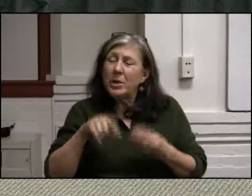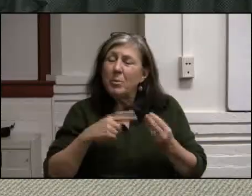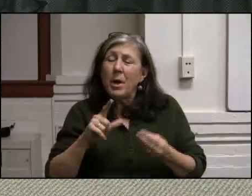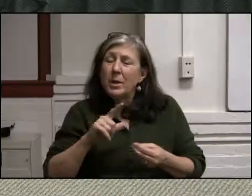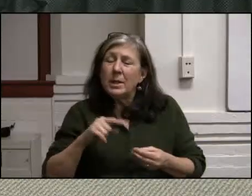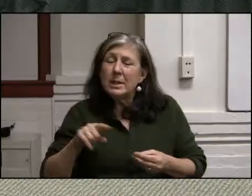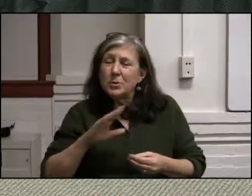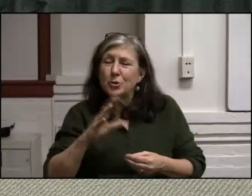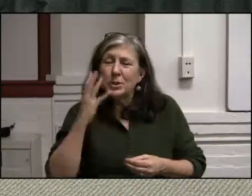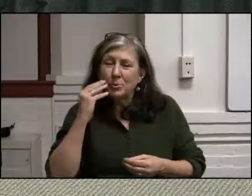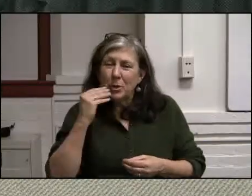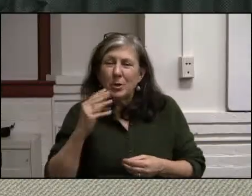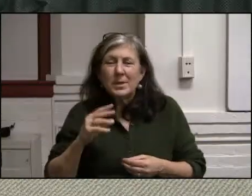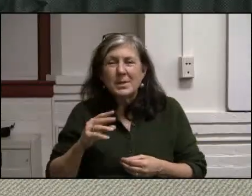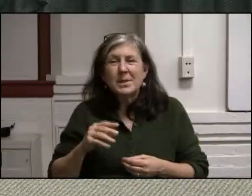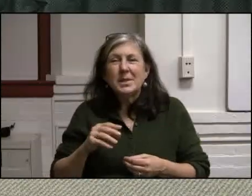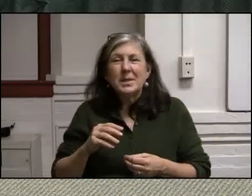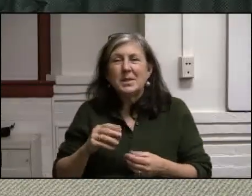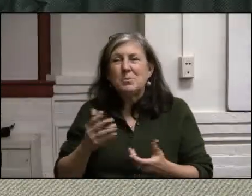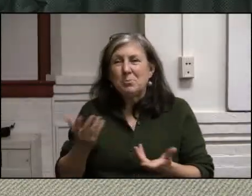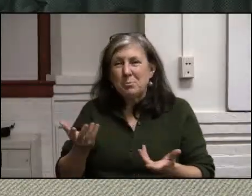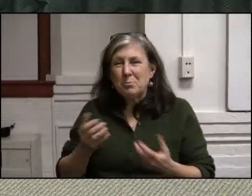No communications district then. Yeah.